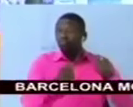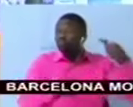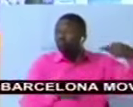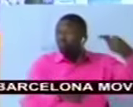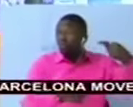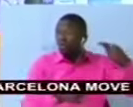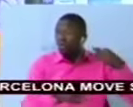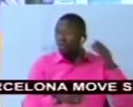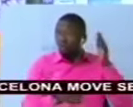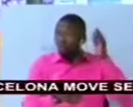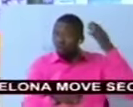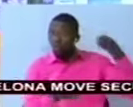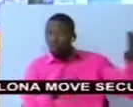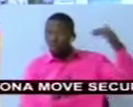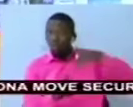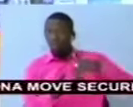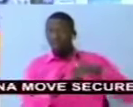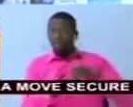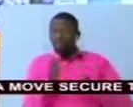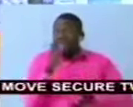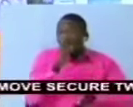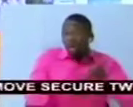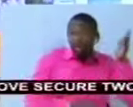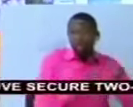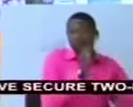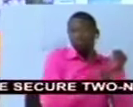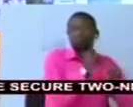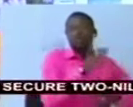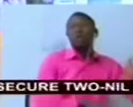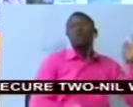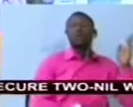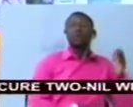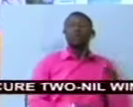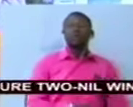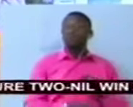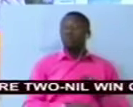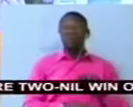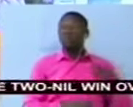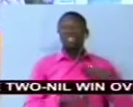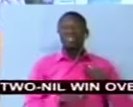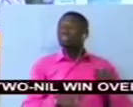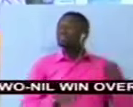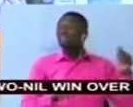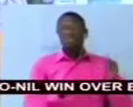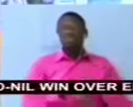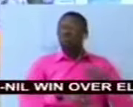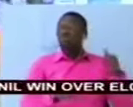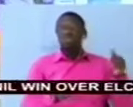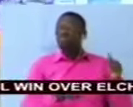away. Parce que façon bu ne def na ko fa ak ñom. Because I make many dealings with them.